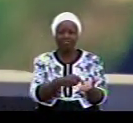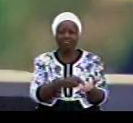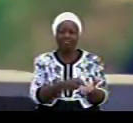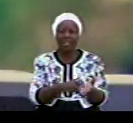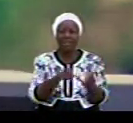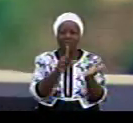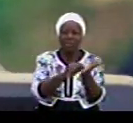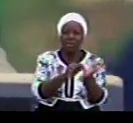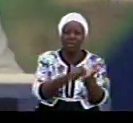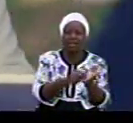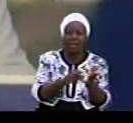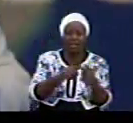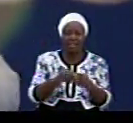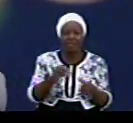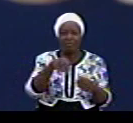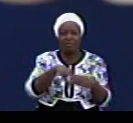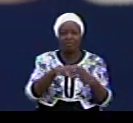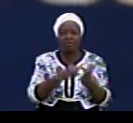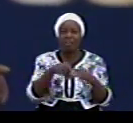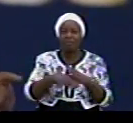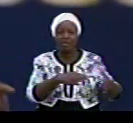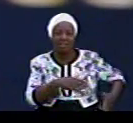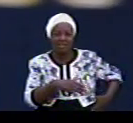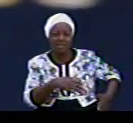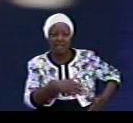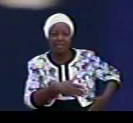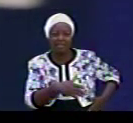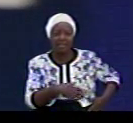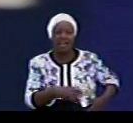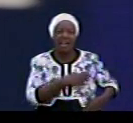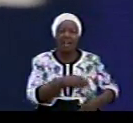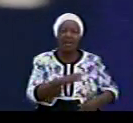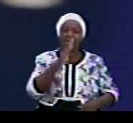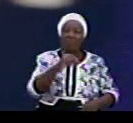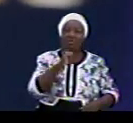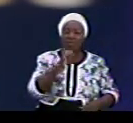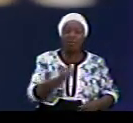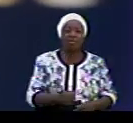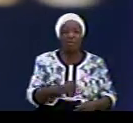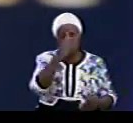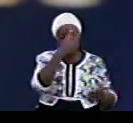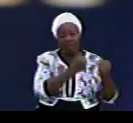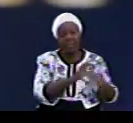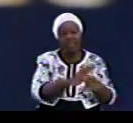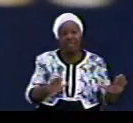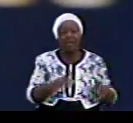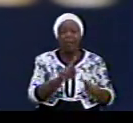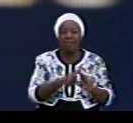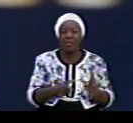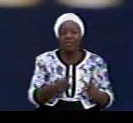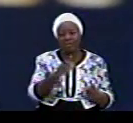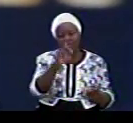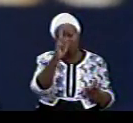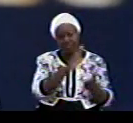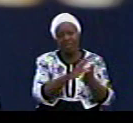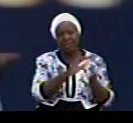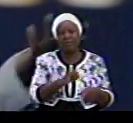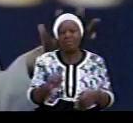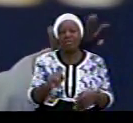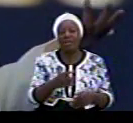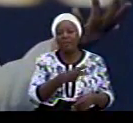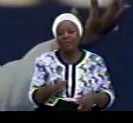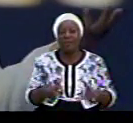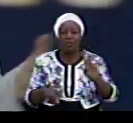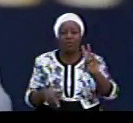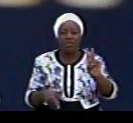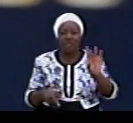my side. And be not faithless, but believing. Verse 28. And